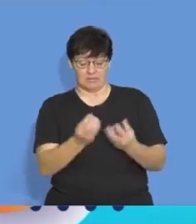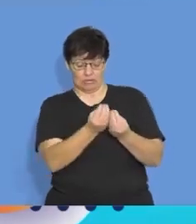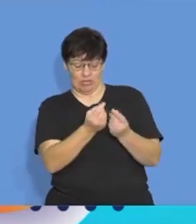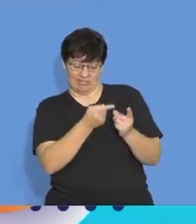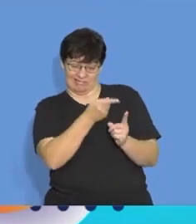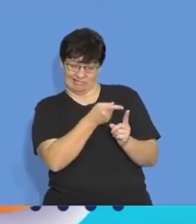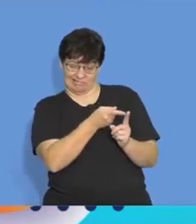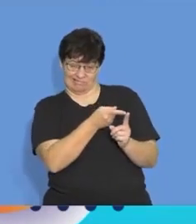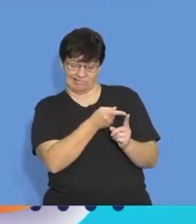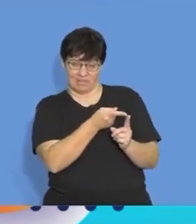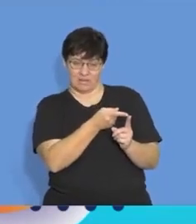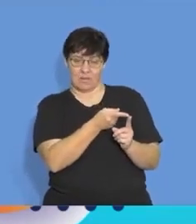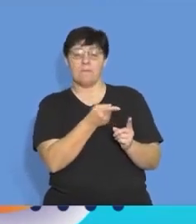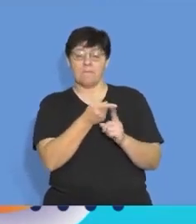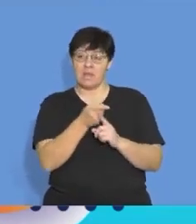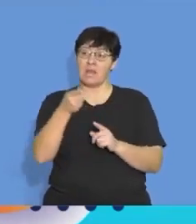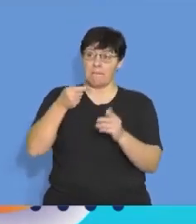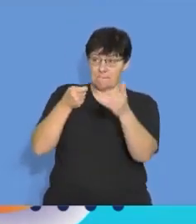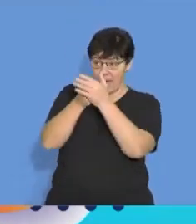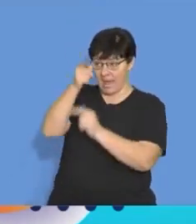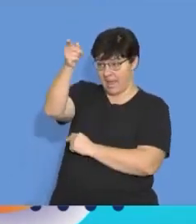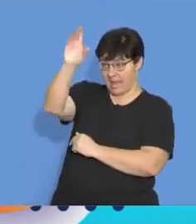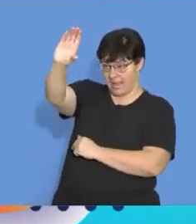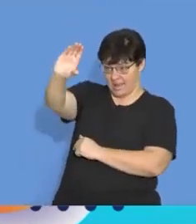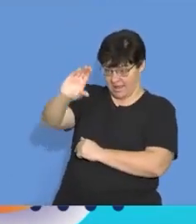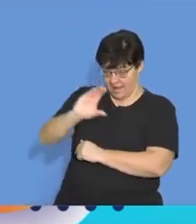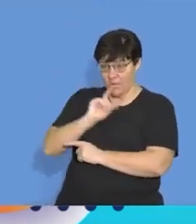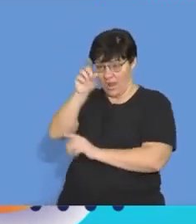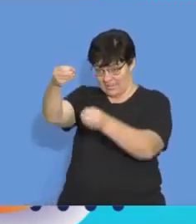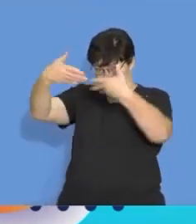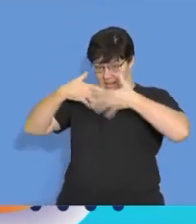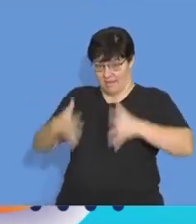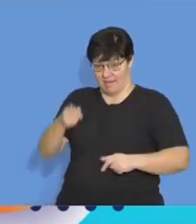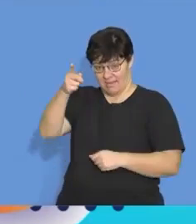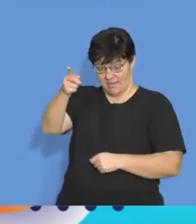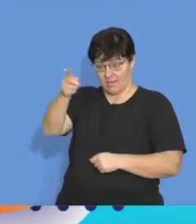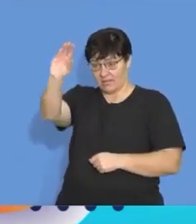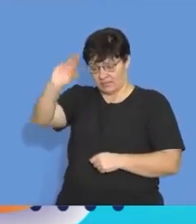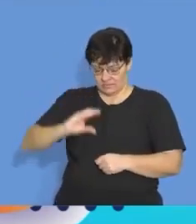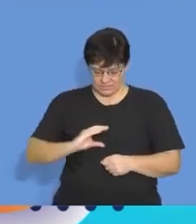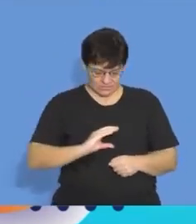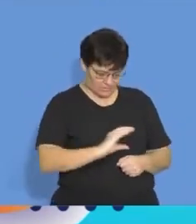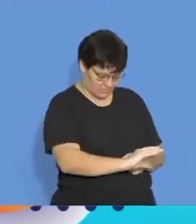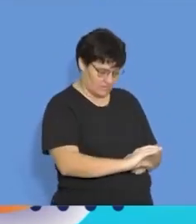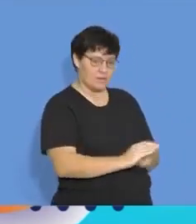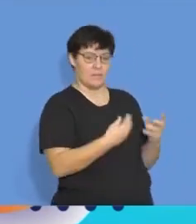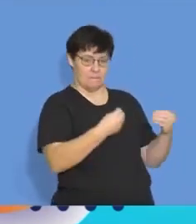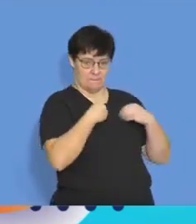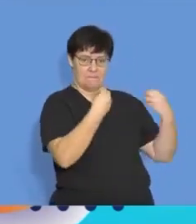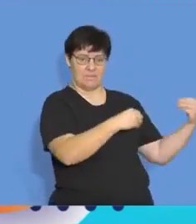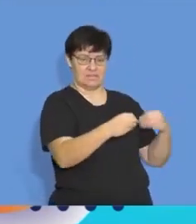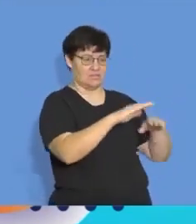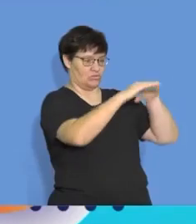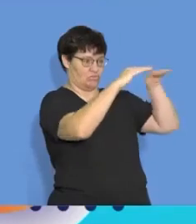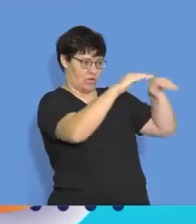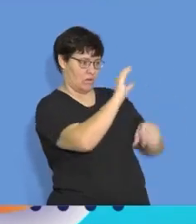the stock that we have purchased from our suppliers to put into our business, to put